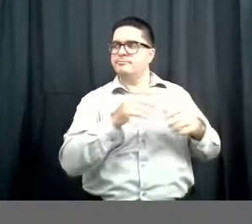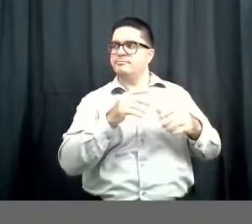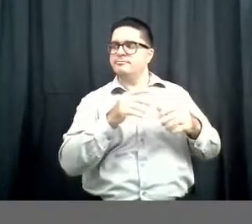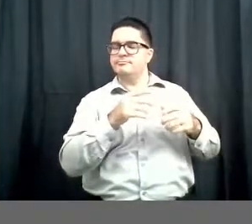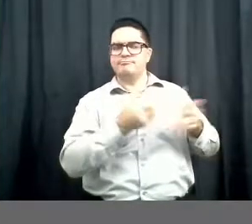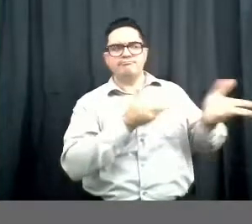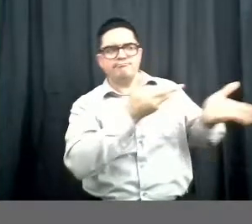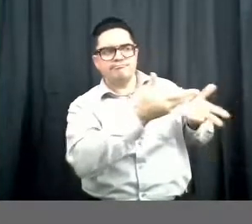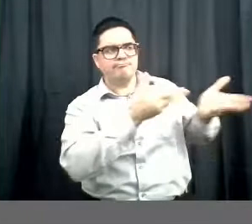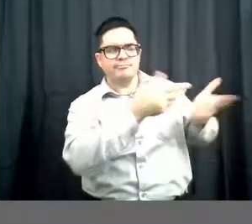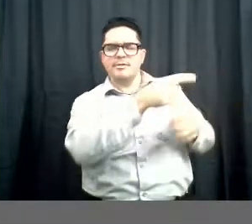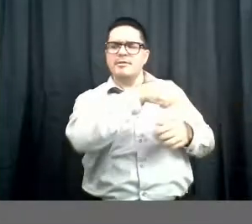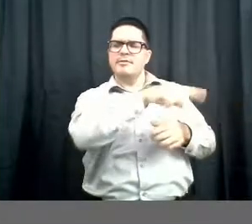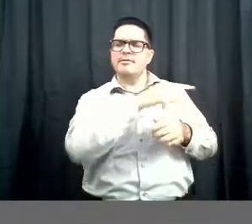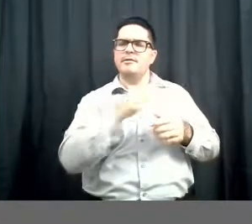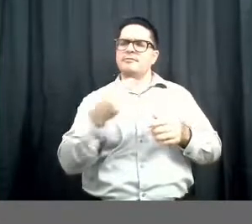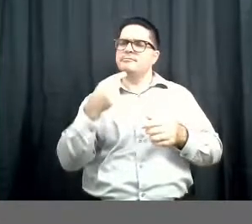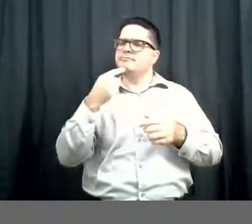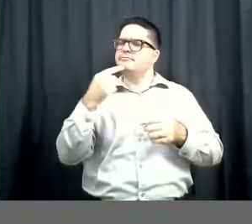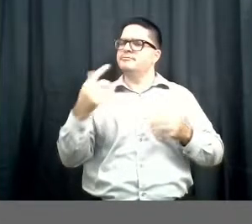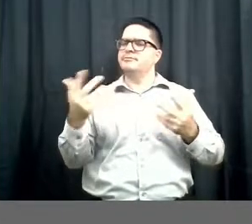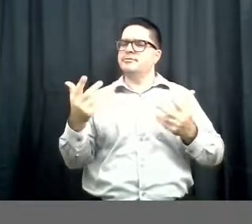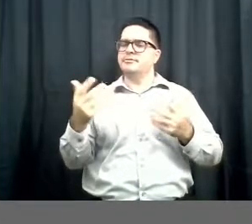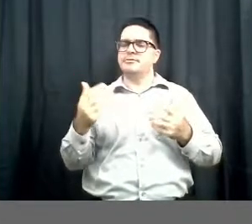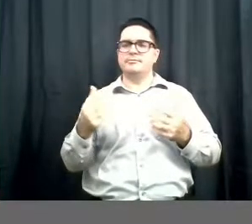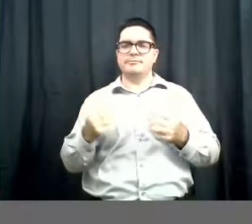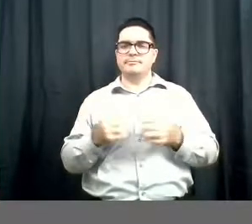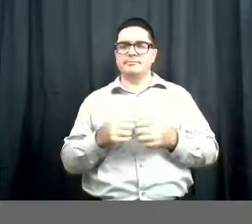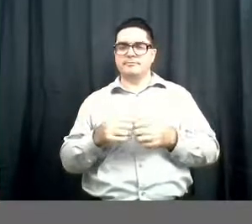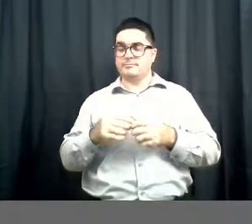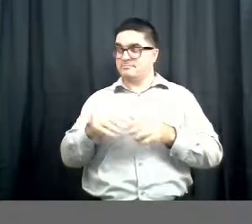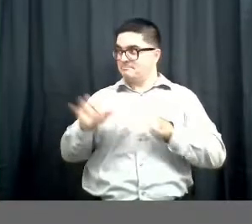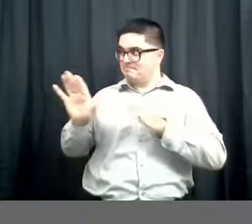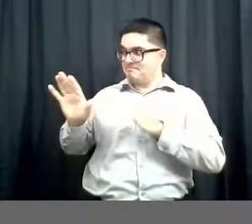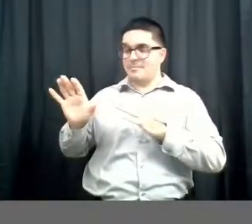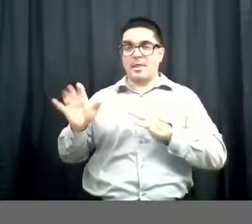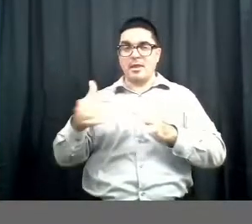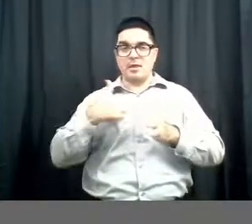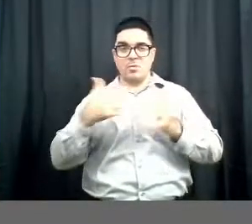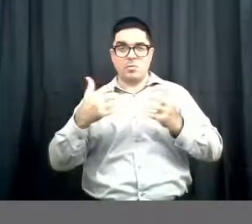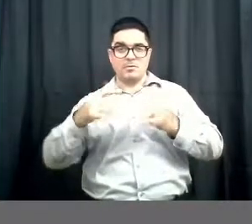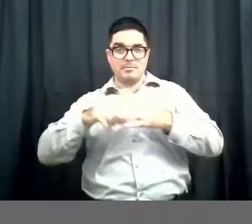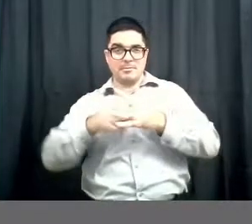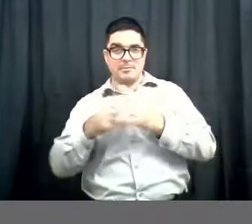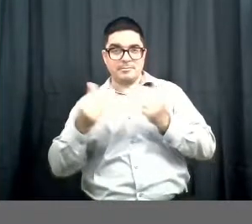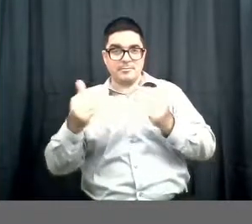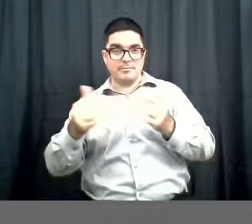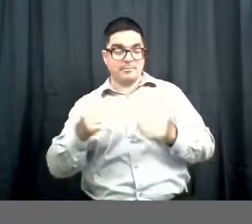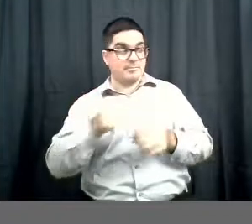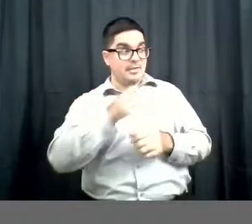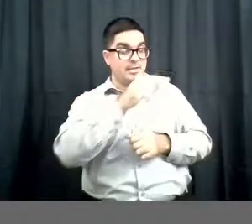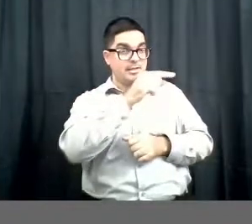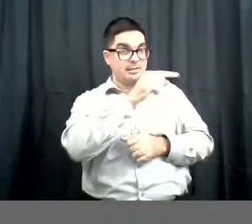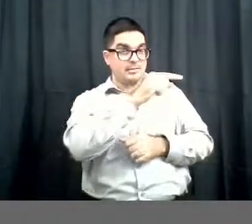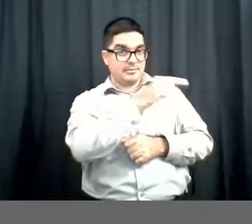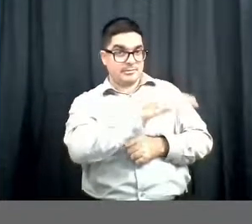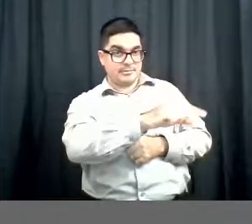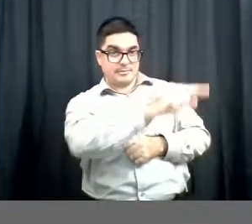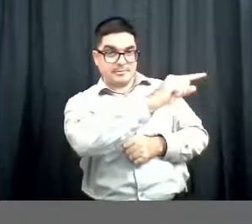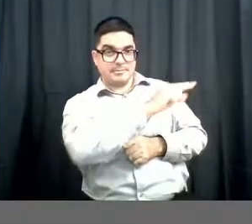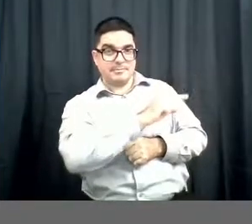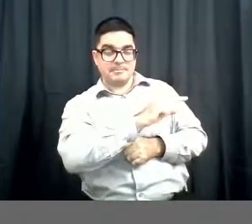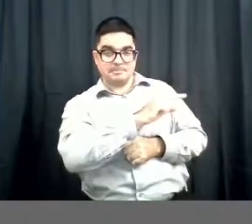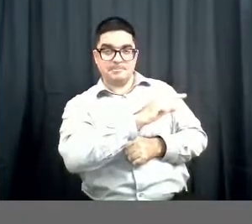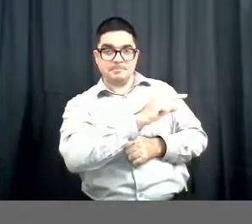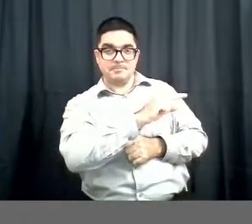So Adam, I'll start. You Yeah, can no. continue. Justin, those same insurers that have an opinion